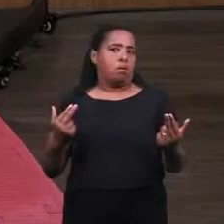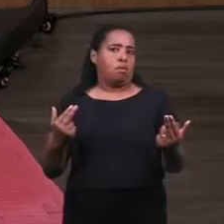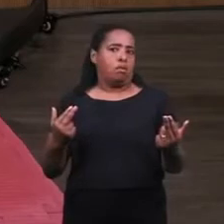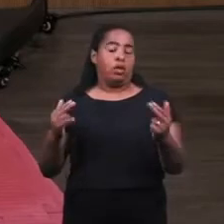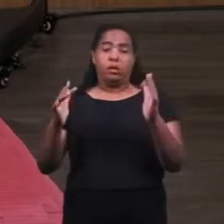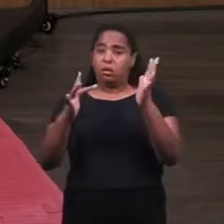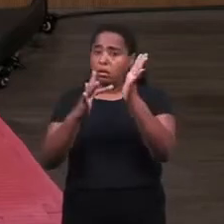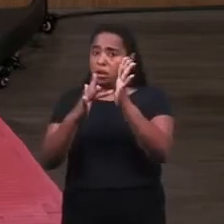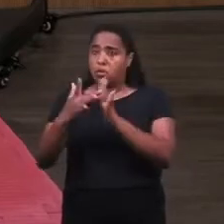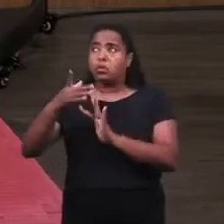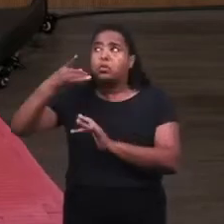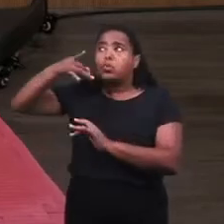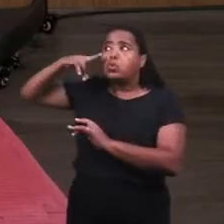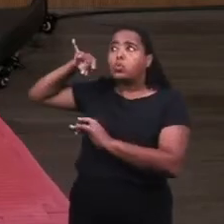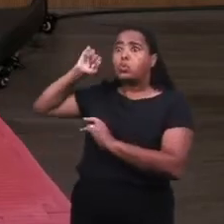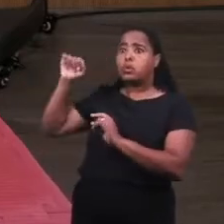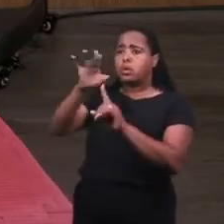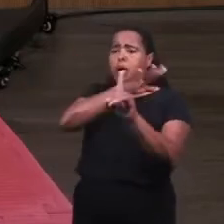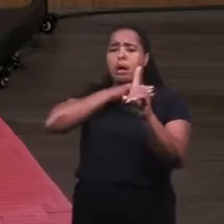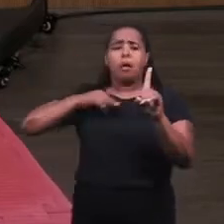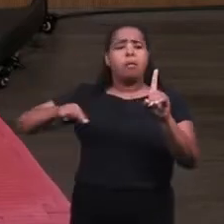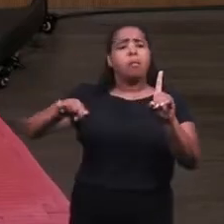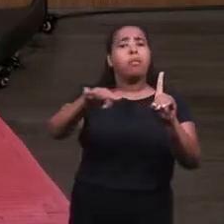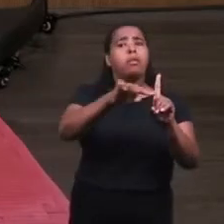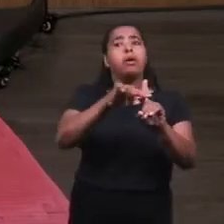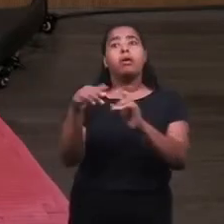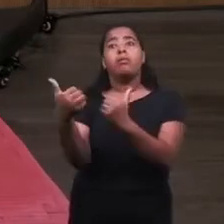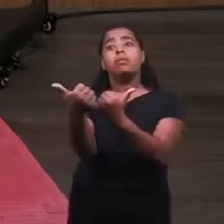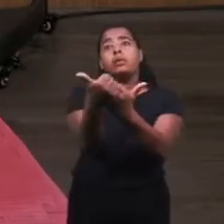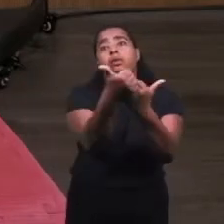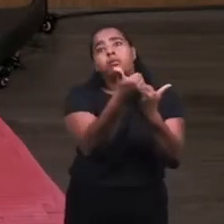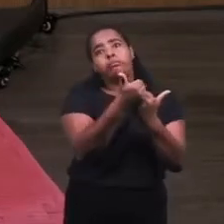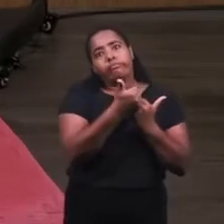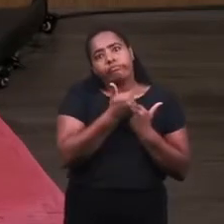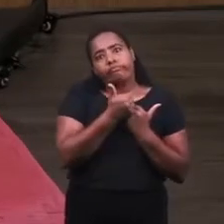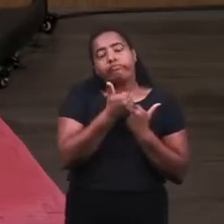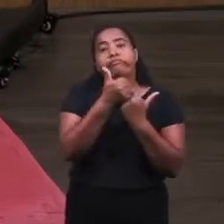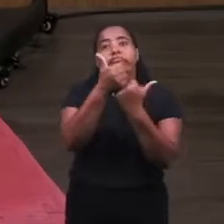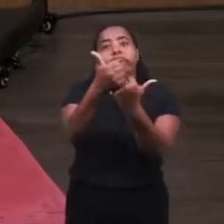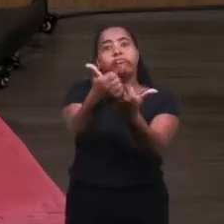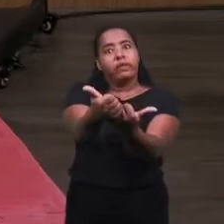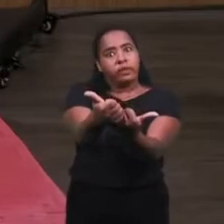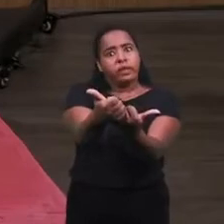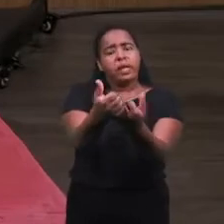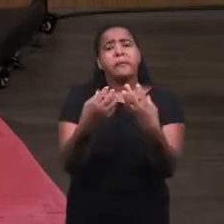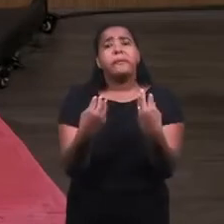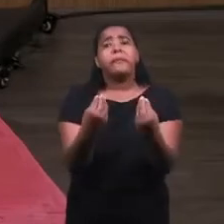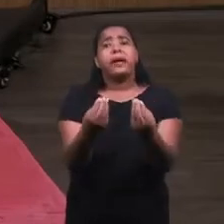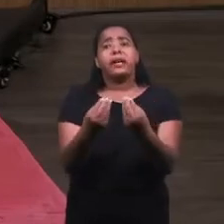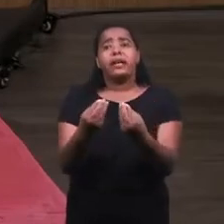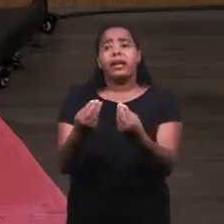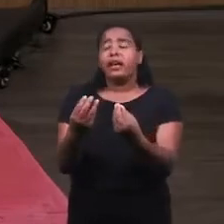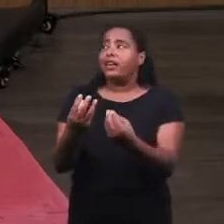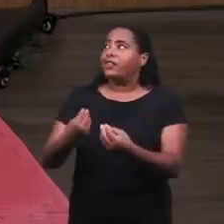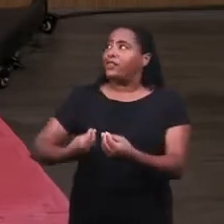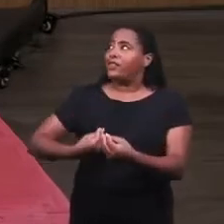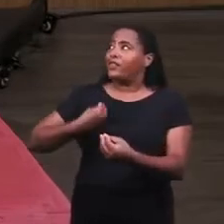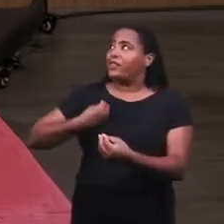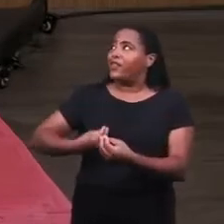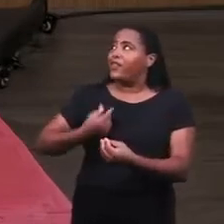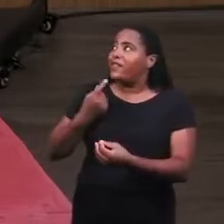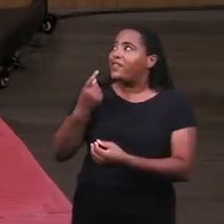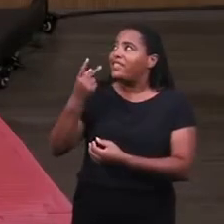the Lamb of God, died for us to be our Savior, to give us eternal life with